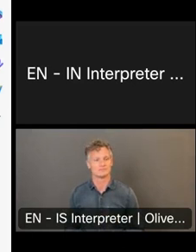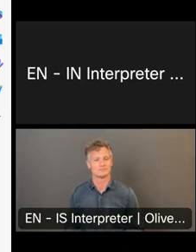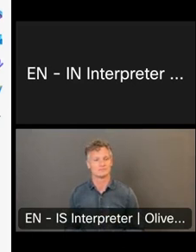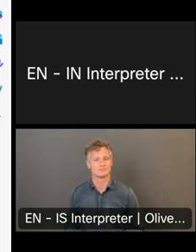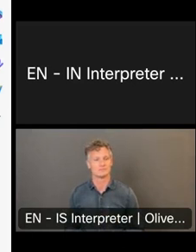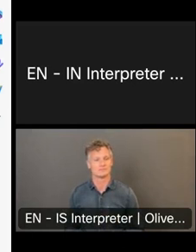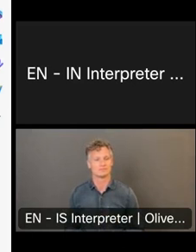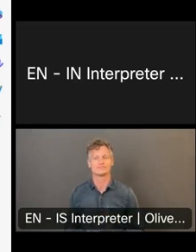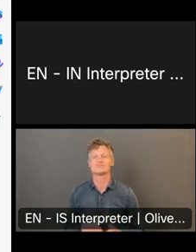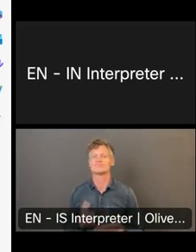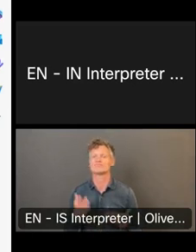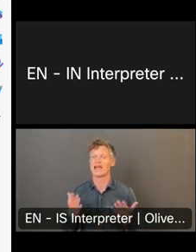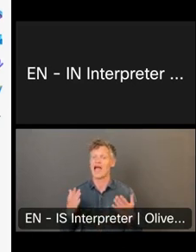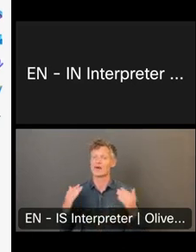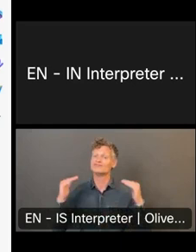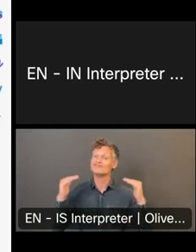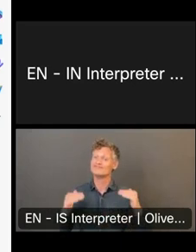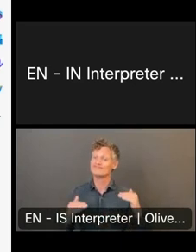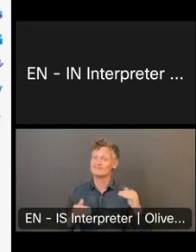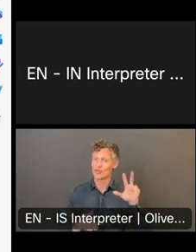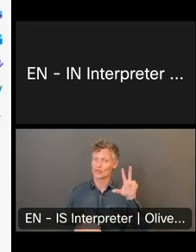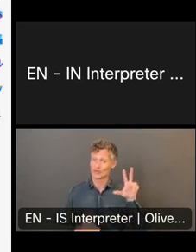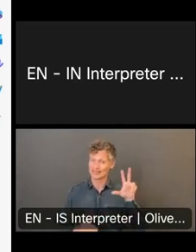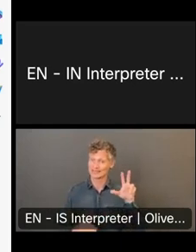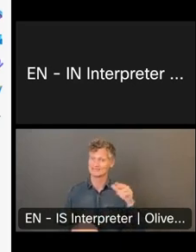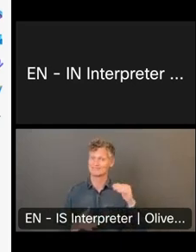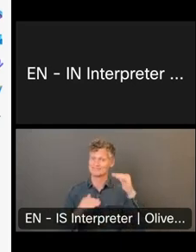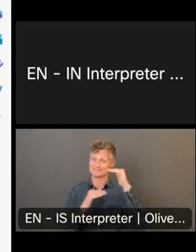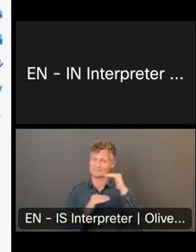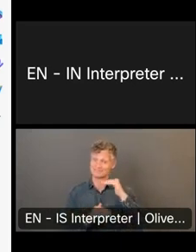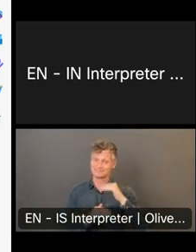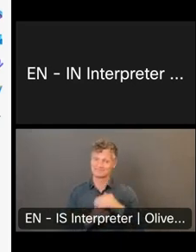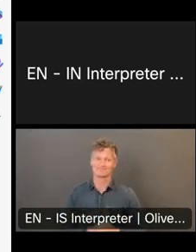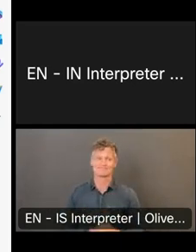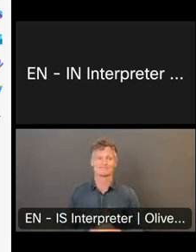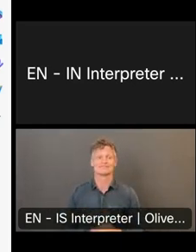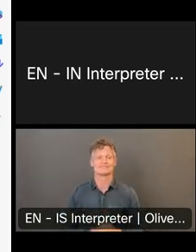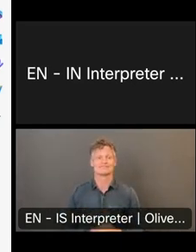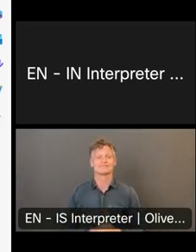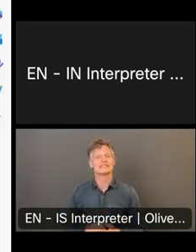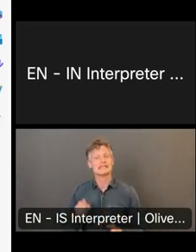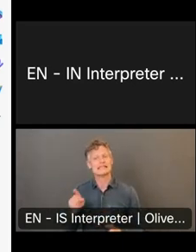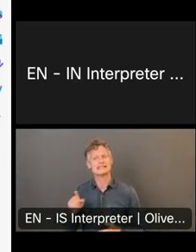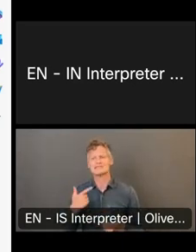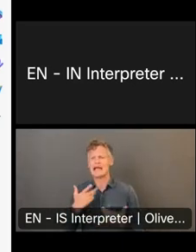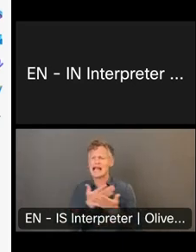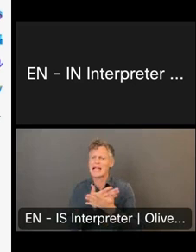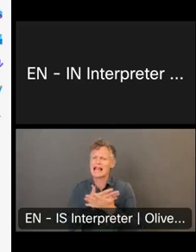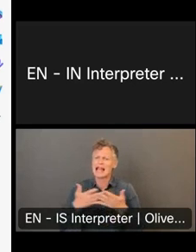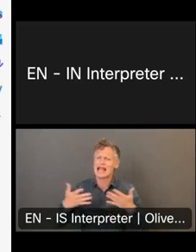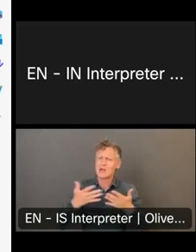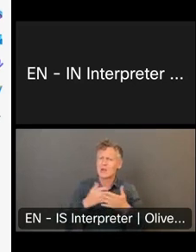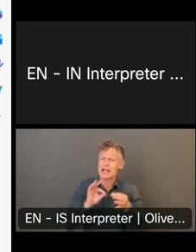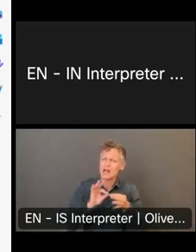I'm going to touch briefly on what I think of as the gymnasium of linguistic change, since it involves cycles and spirals and